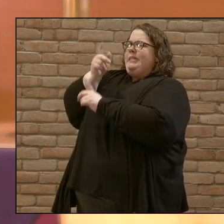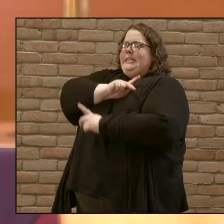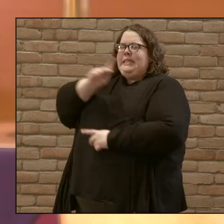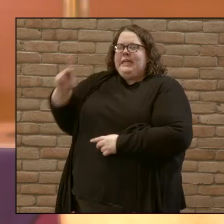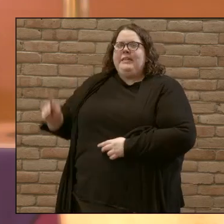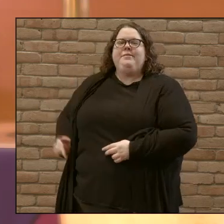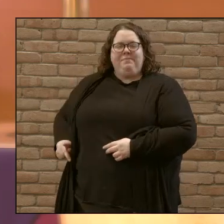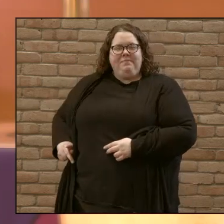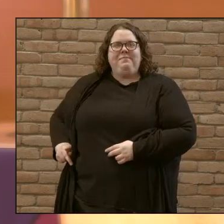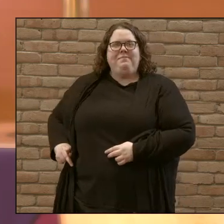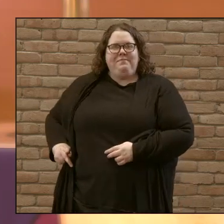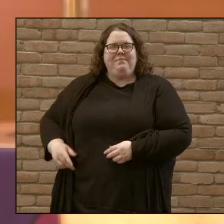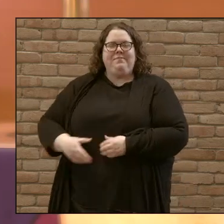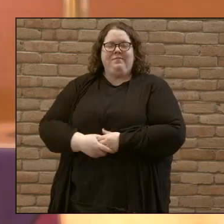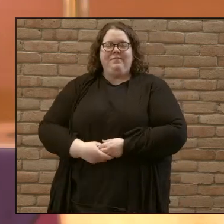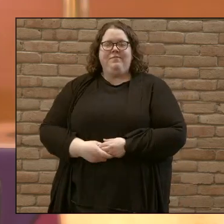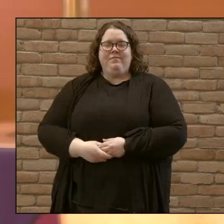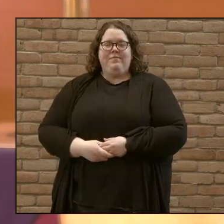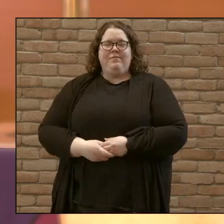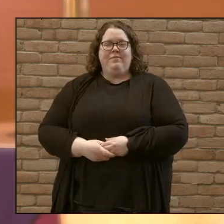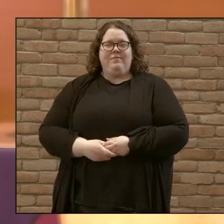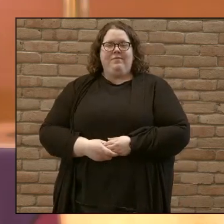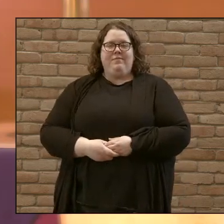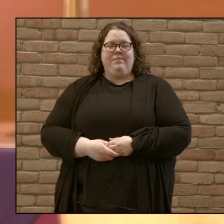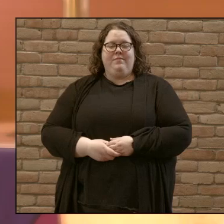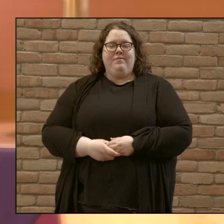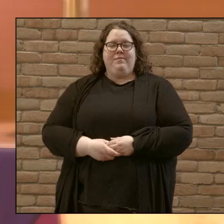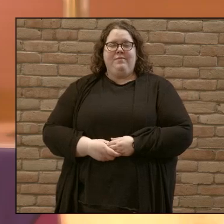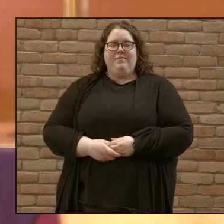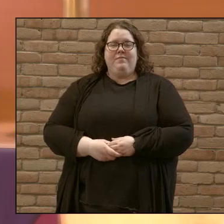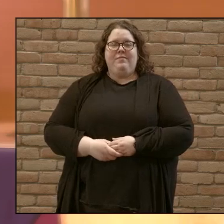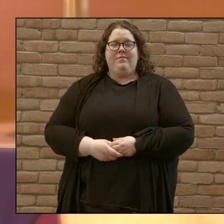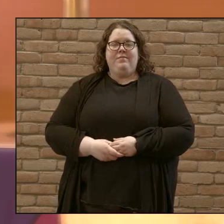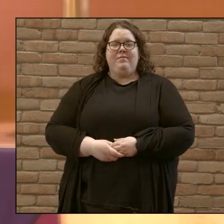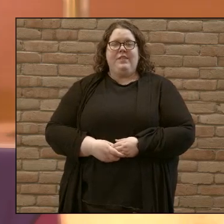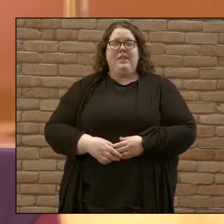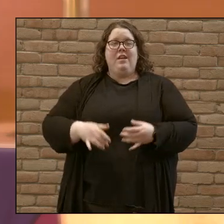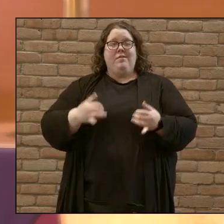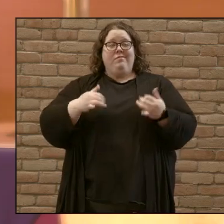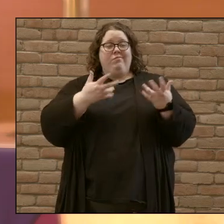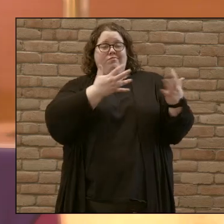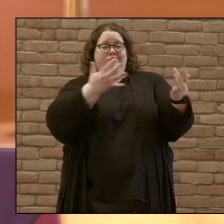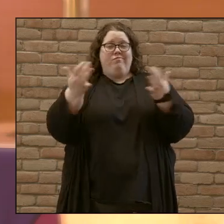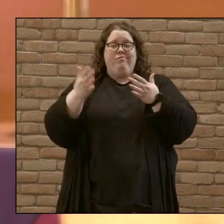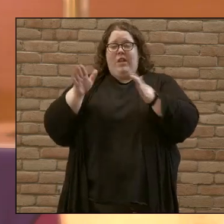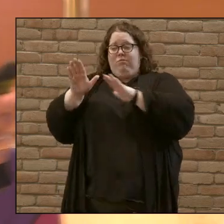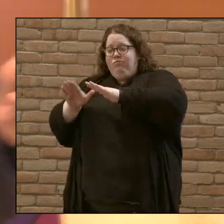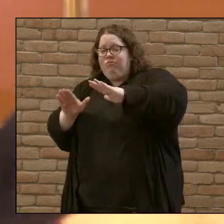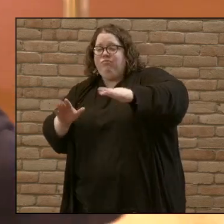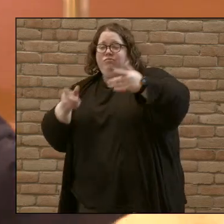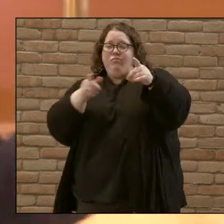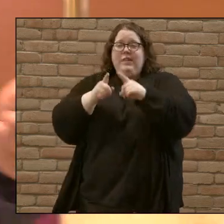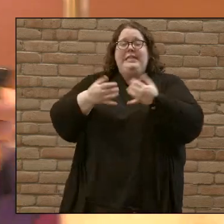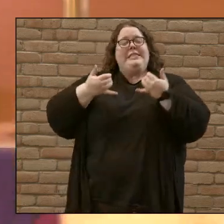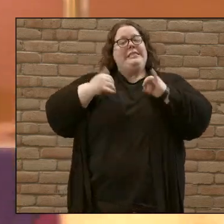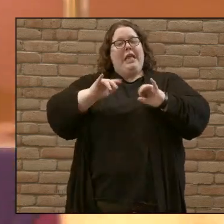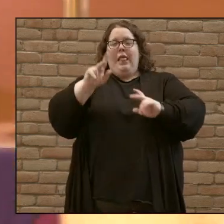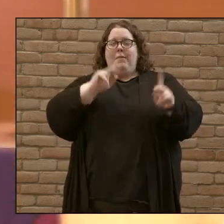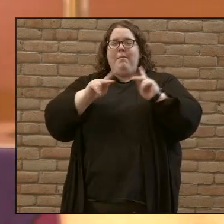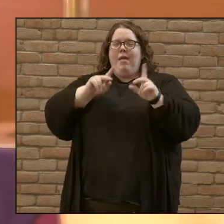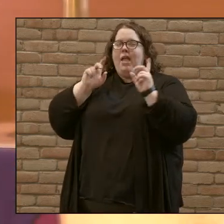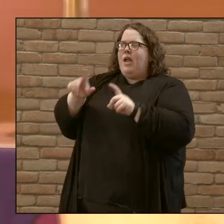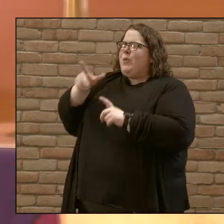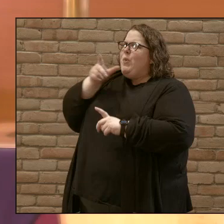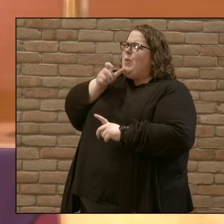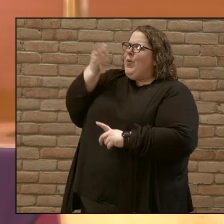even as all of this is going on, as the people consistently ask, who is this? You know, there's been a long history